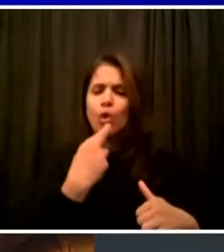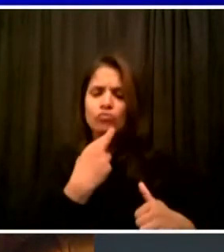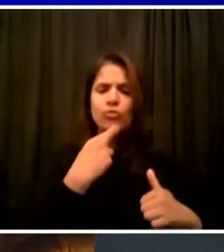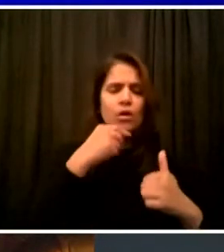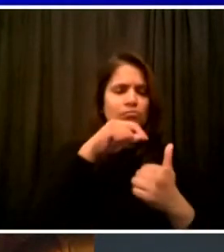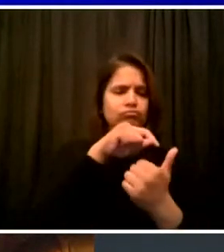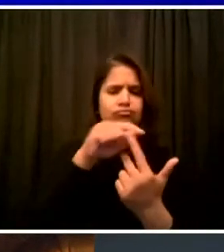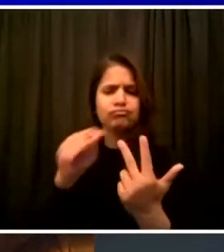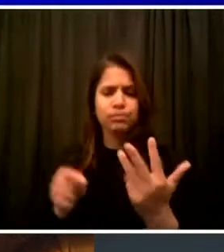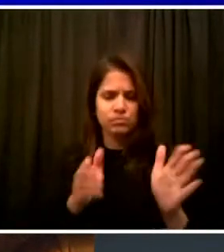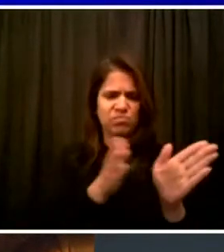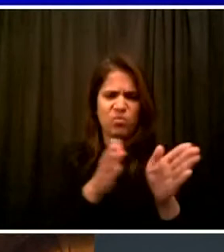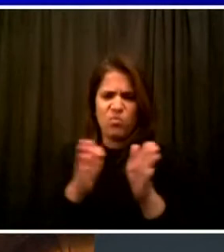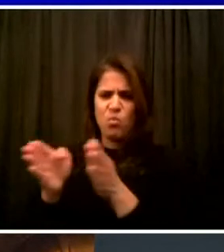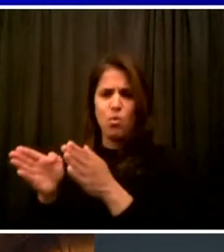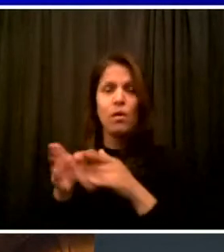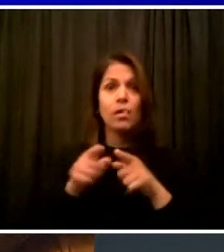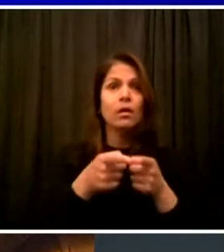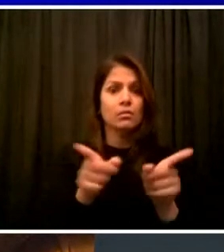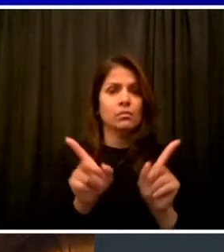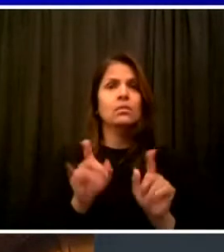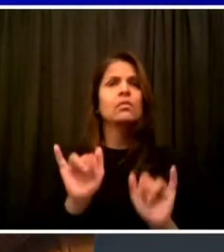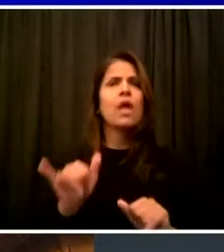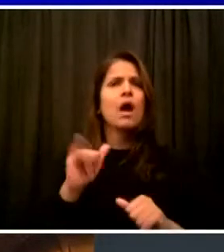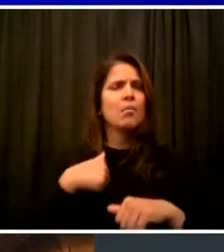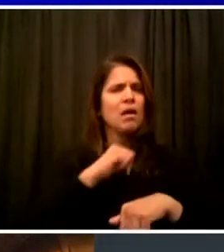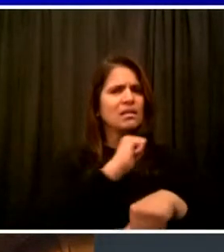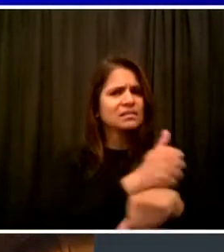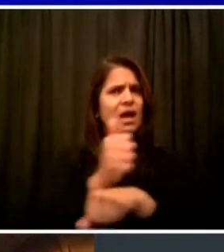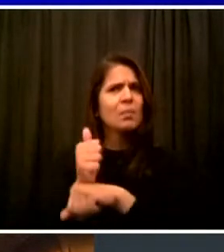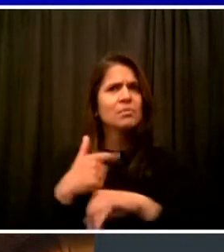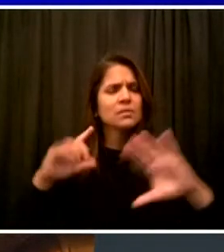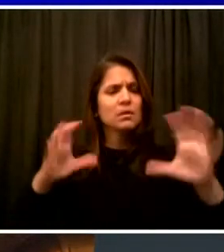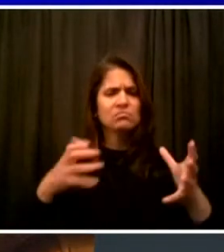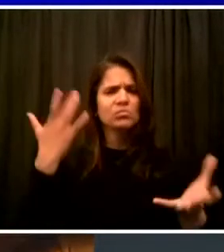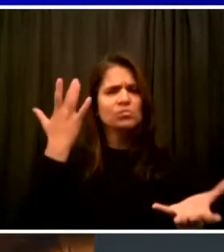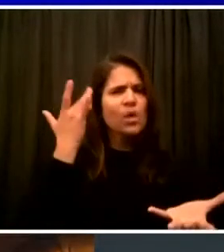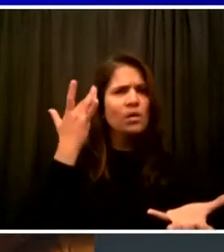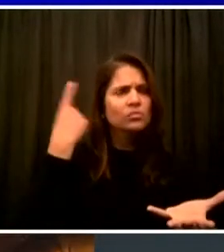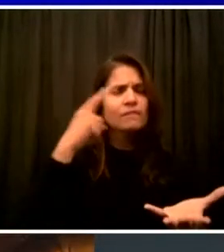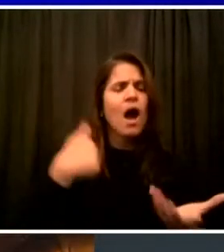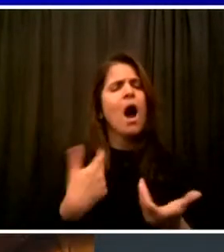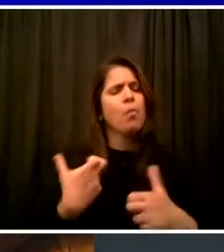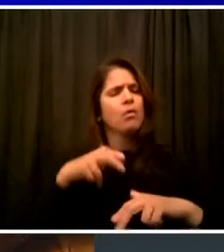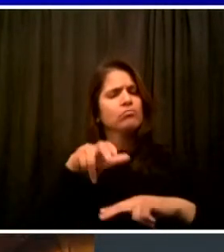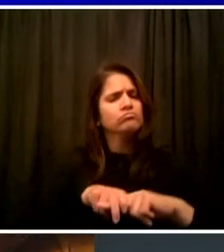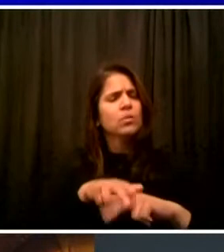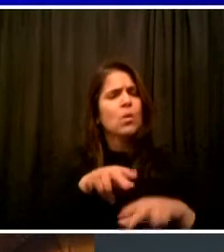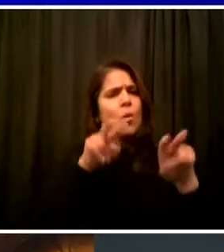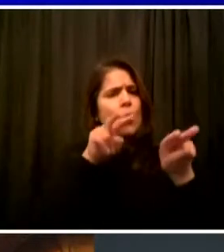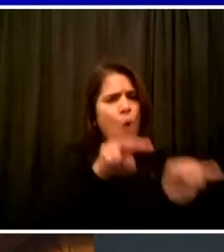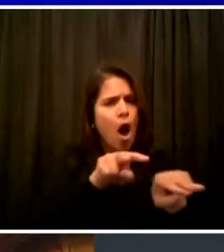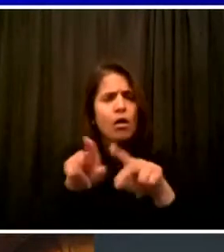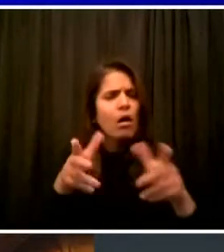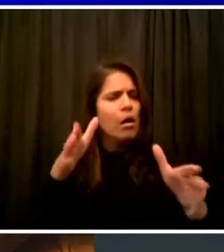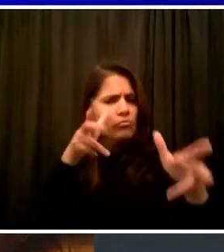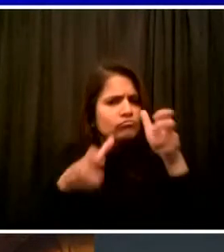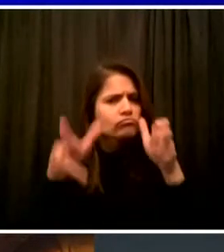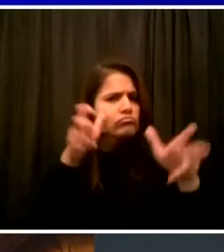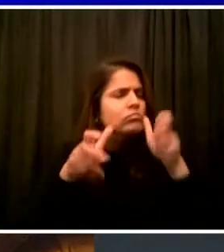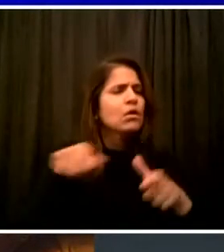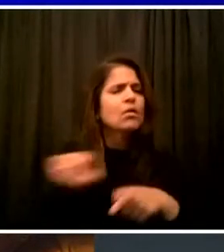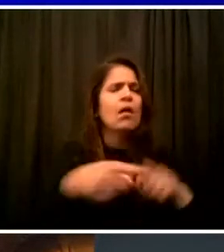hear their fears and their anxieties and the unknown, but also their solutions, their ideas. What an extraordinary